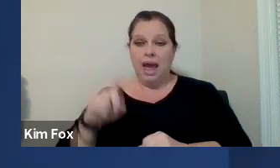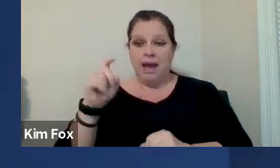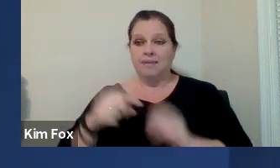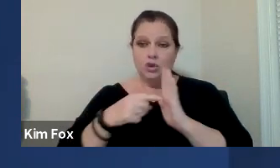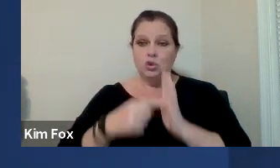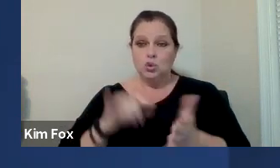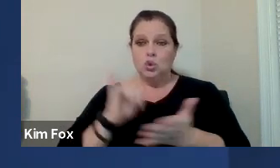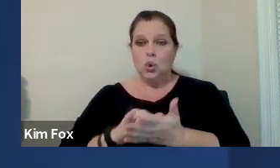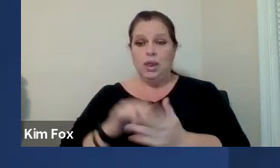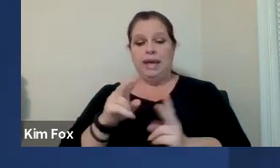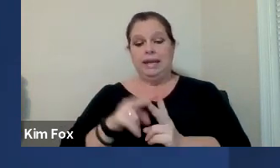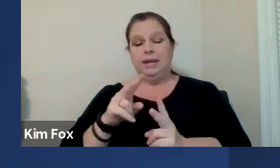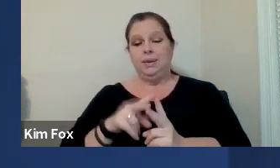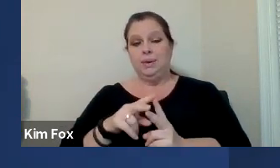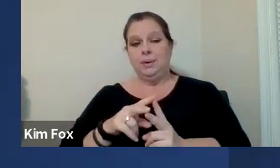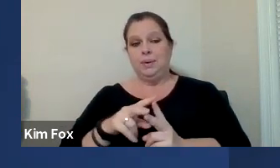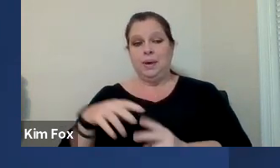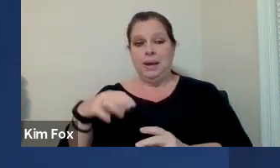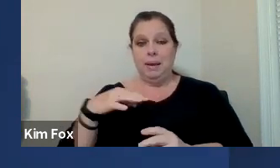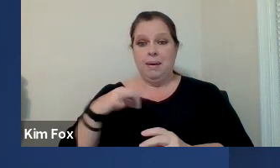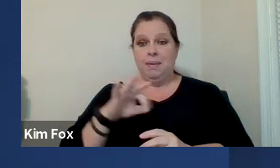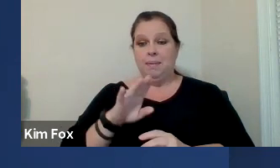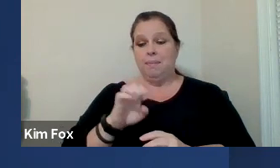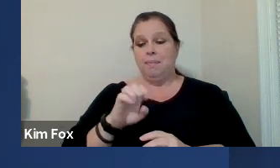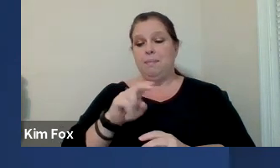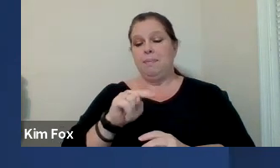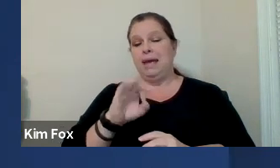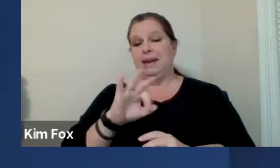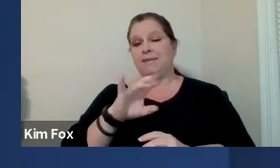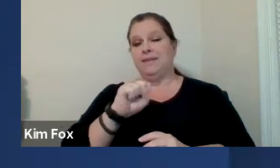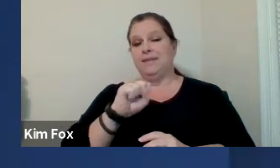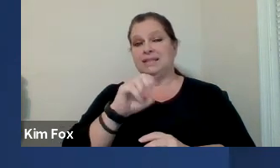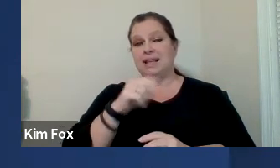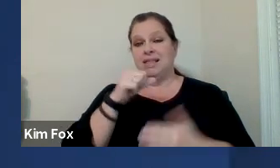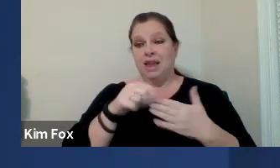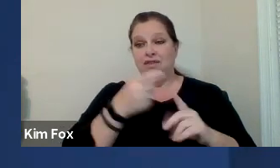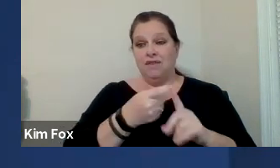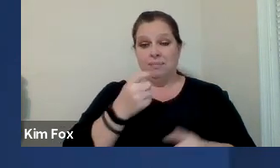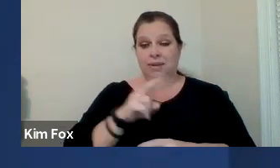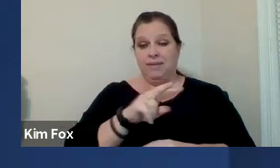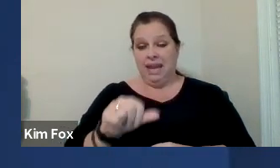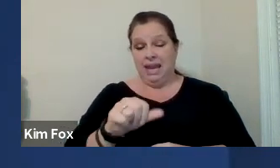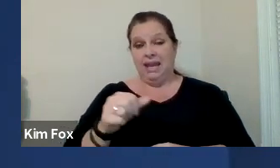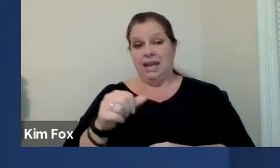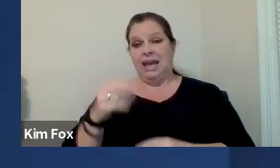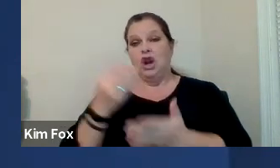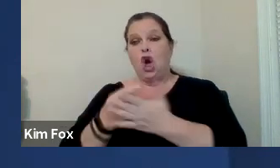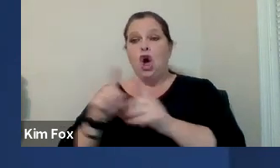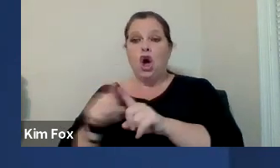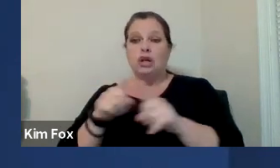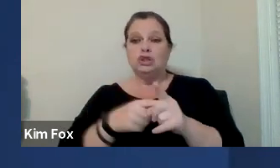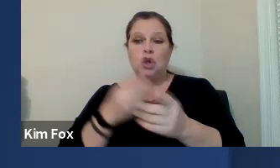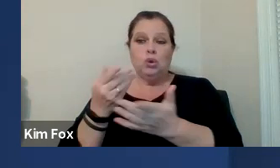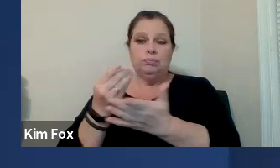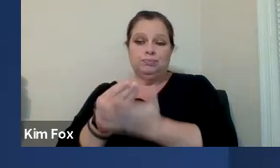that either with your benefits letter from the VA and then also documentation that